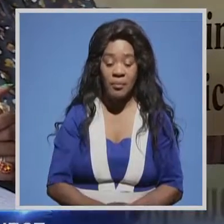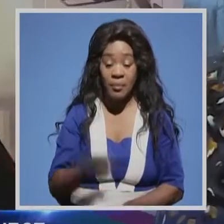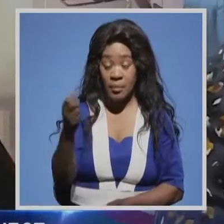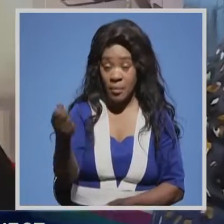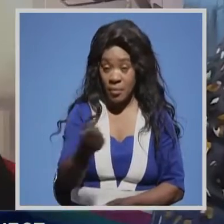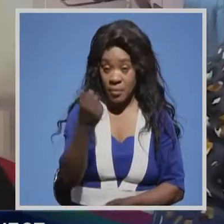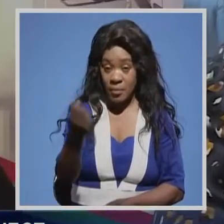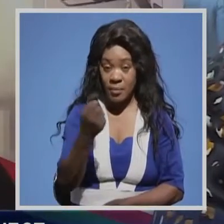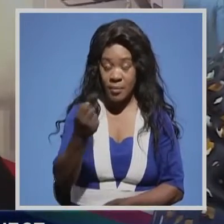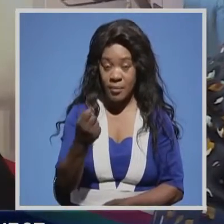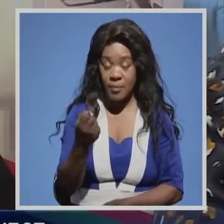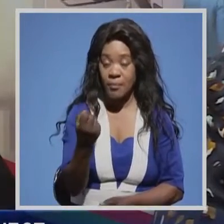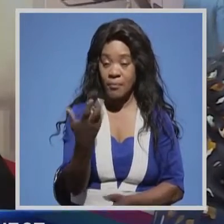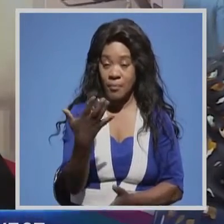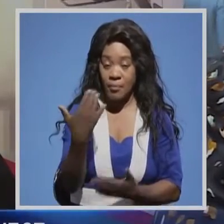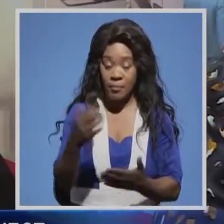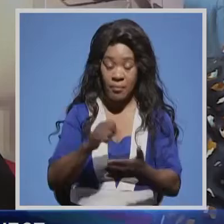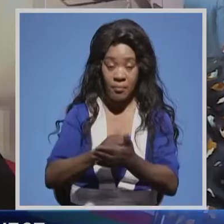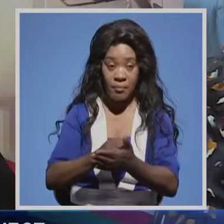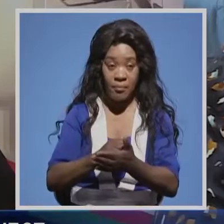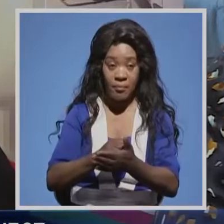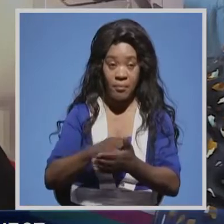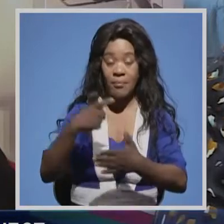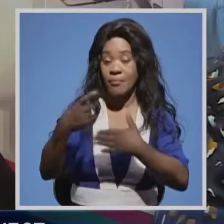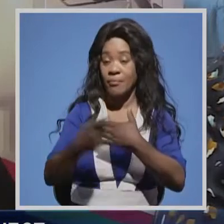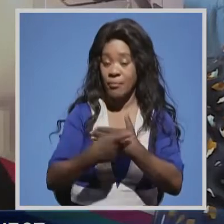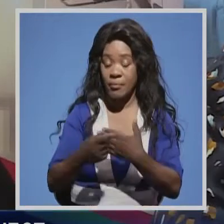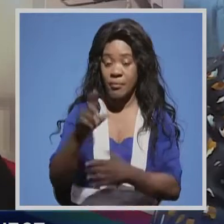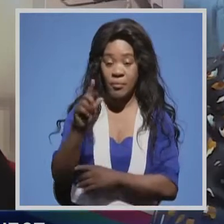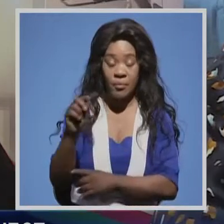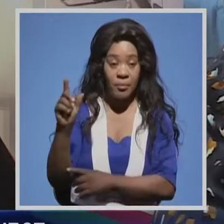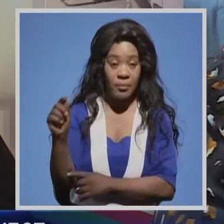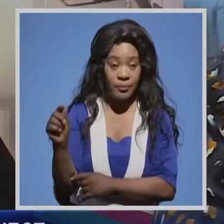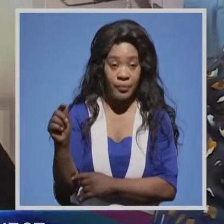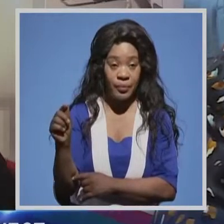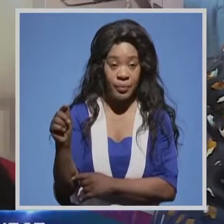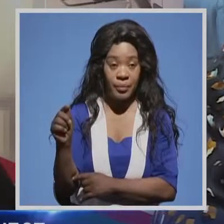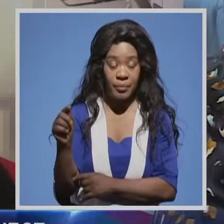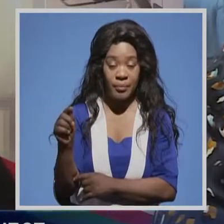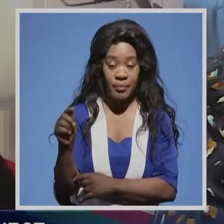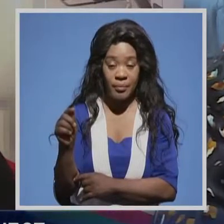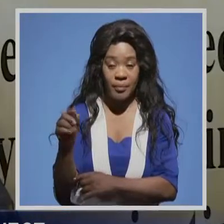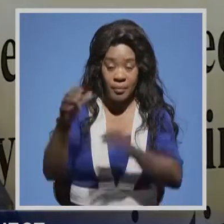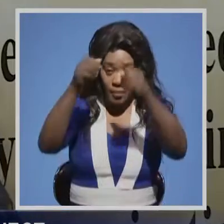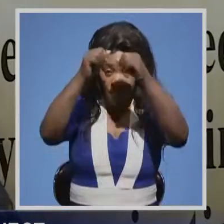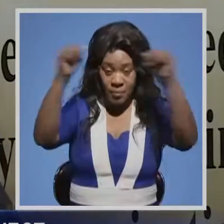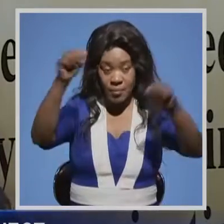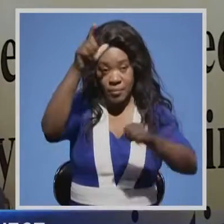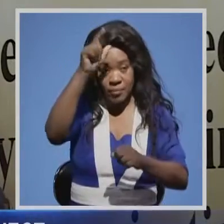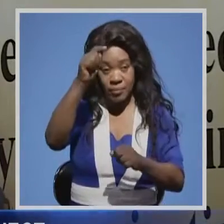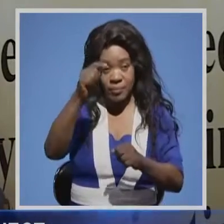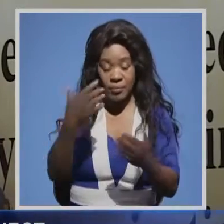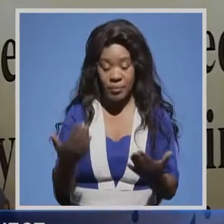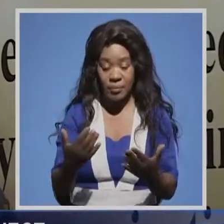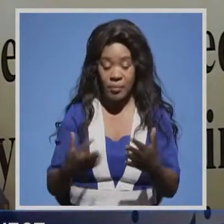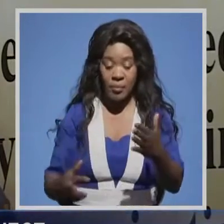Saturday, the 15th of August 2020, His Excellency the President of Zambia will be